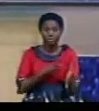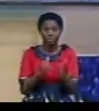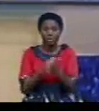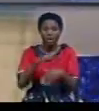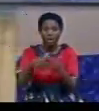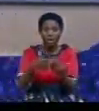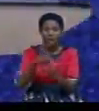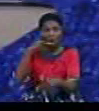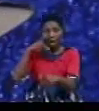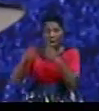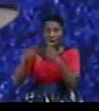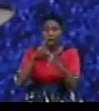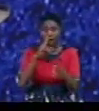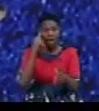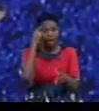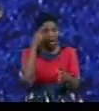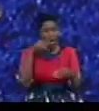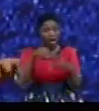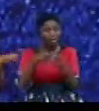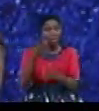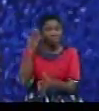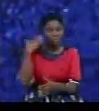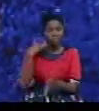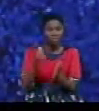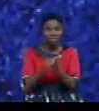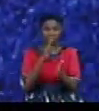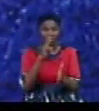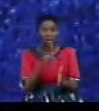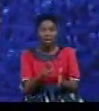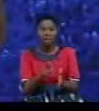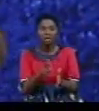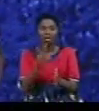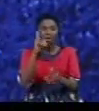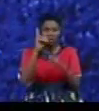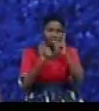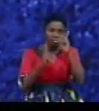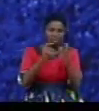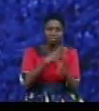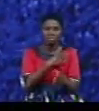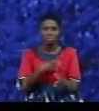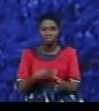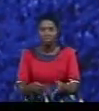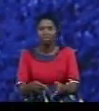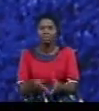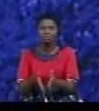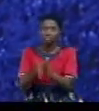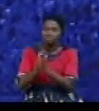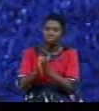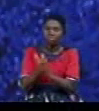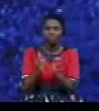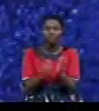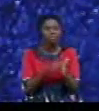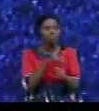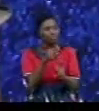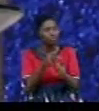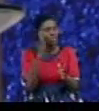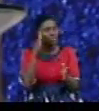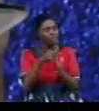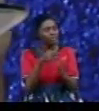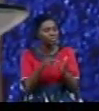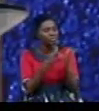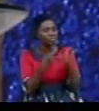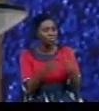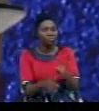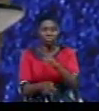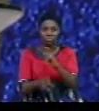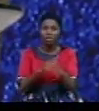about all the prophets have been examining requesting when will this happen the rich all